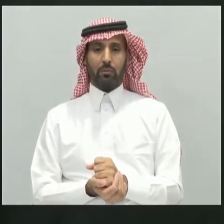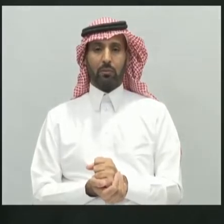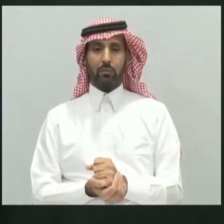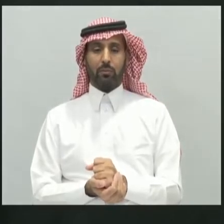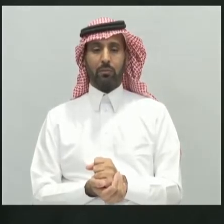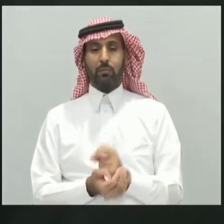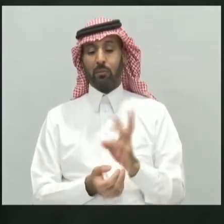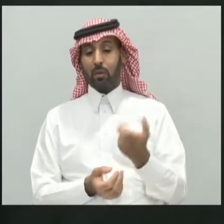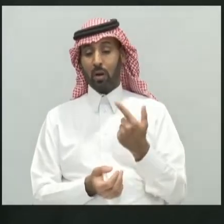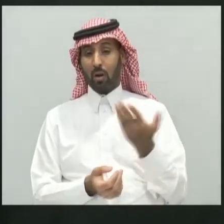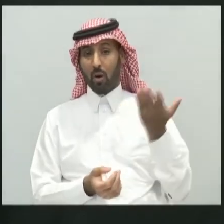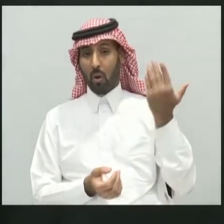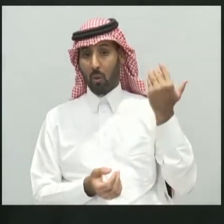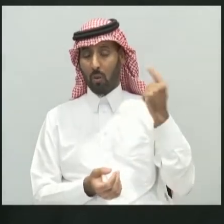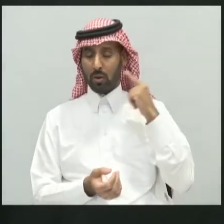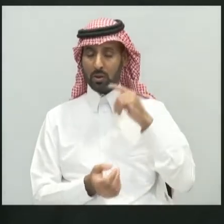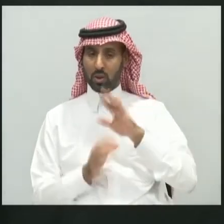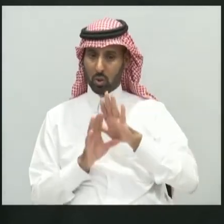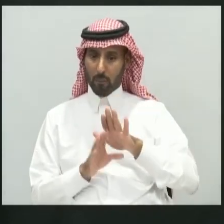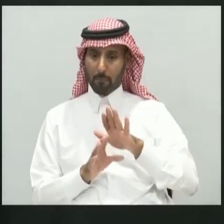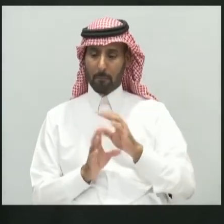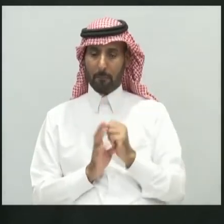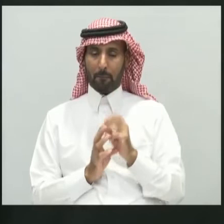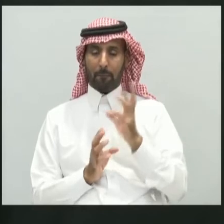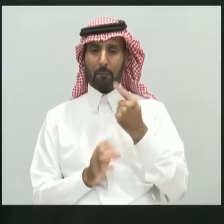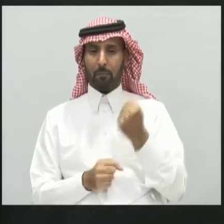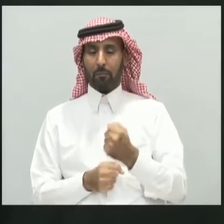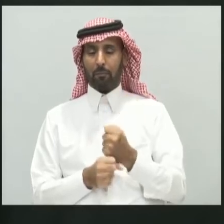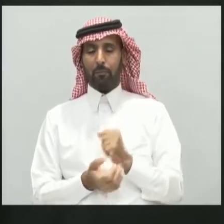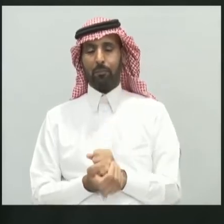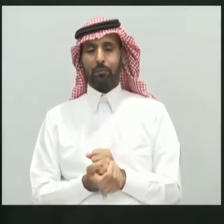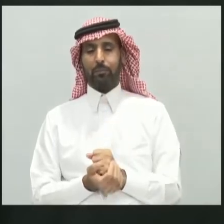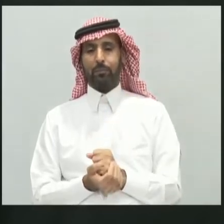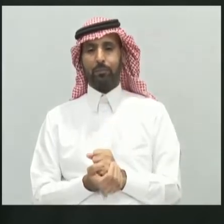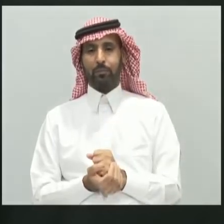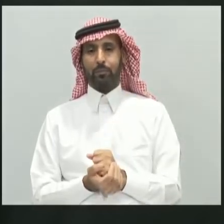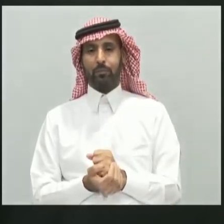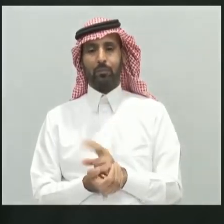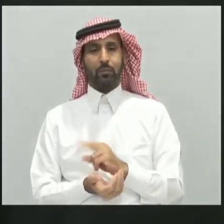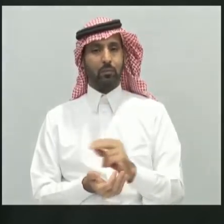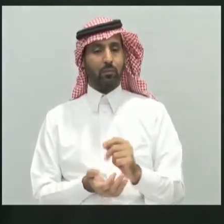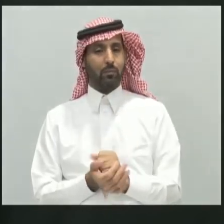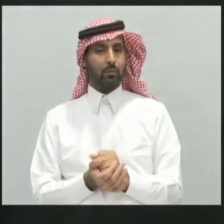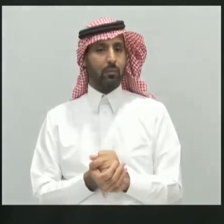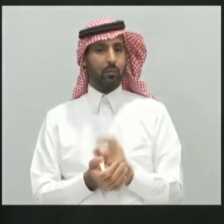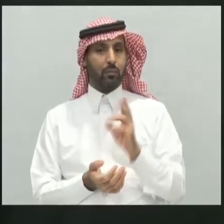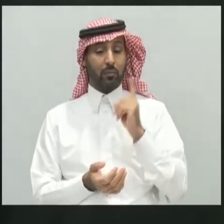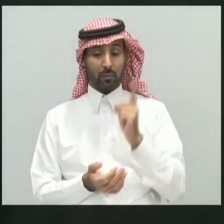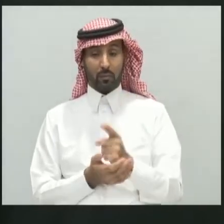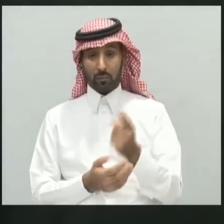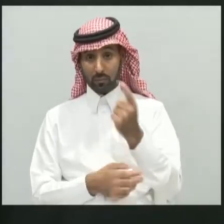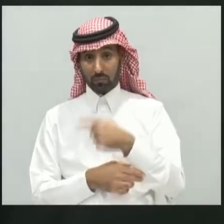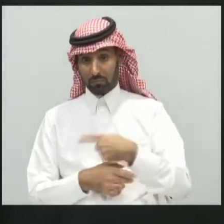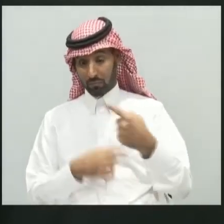But something happened and I stopped doing it. I stopped doing the action. So when you talk about a daily